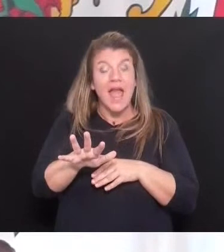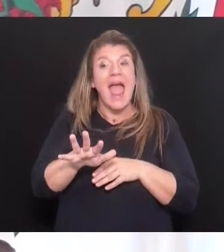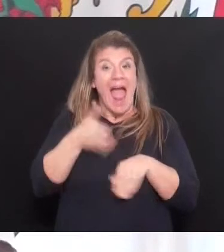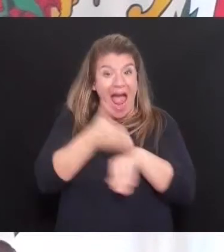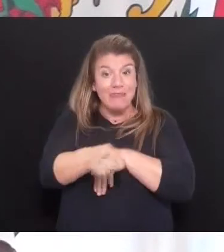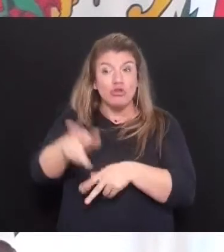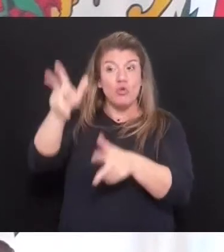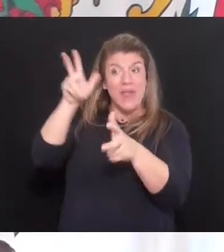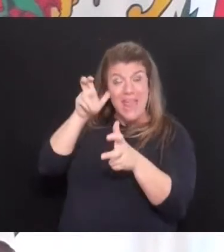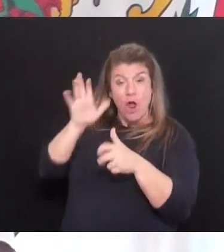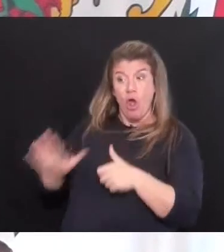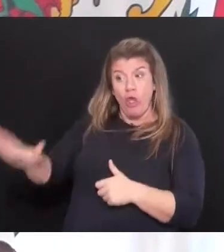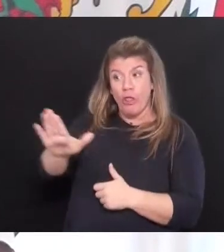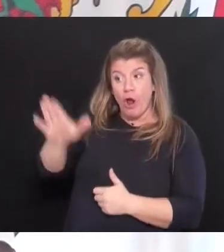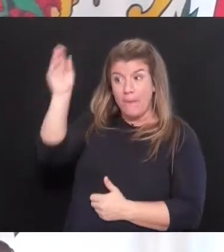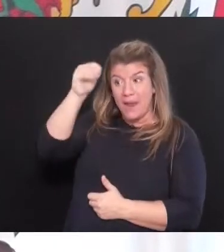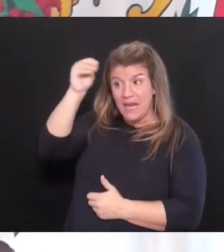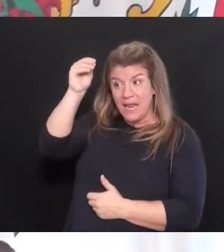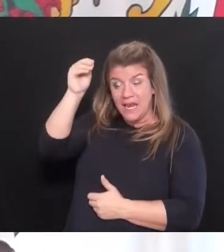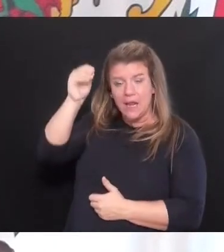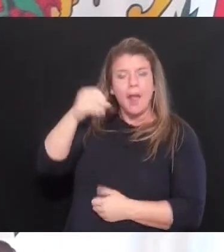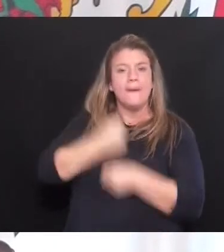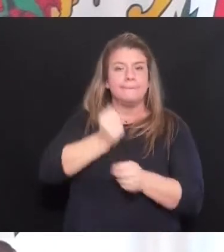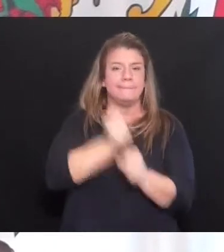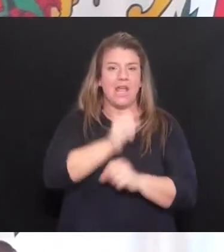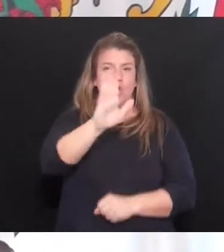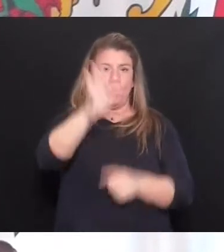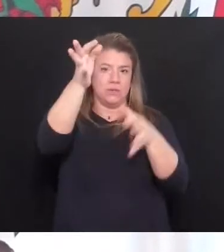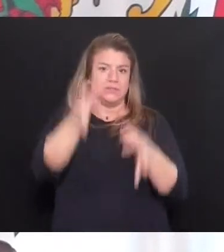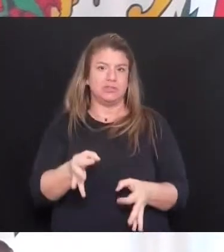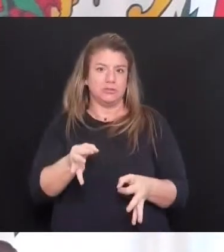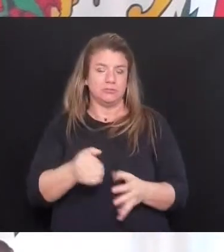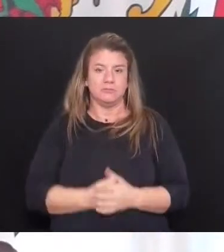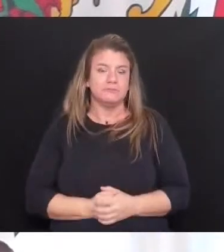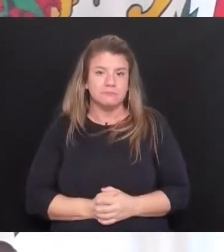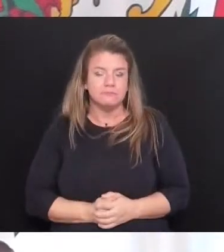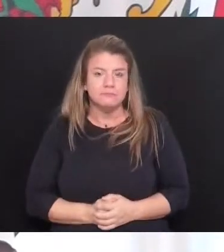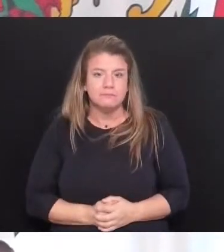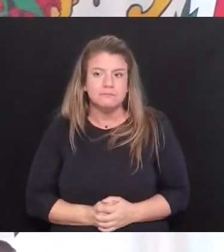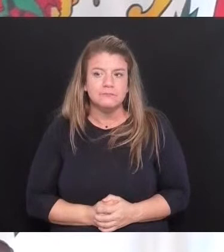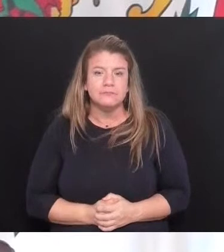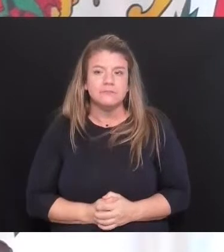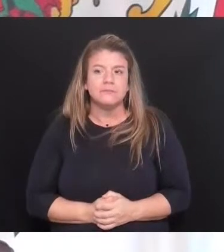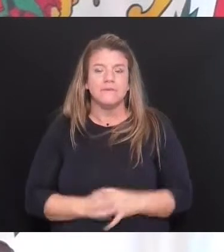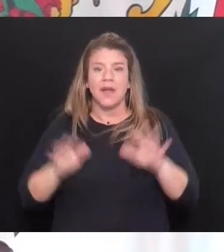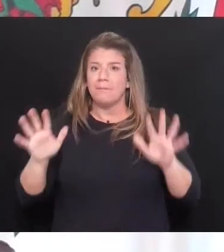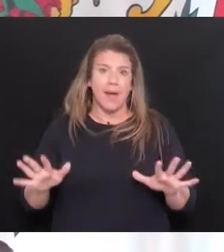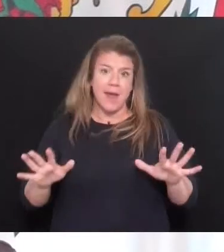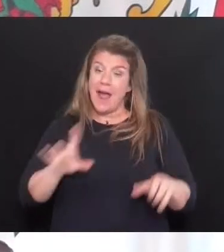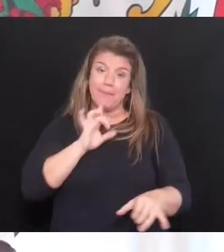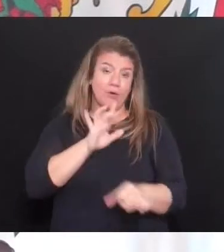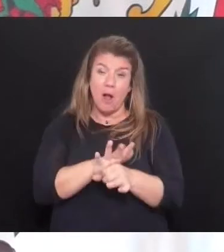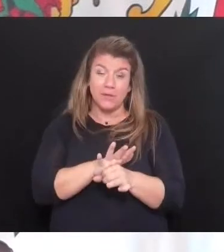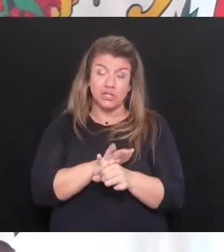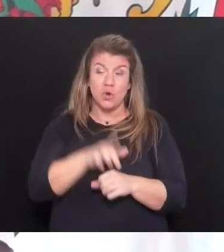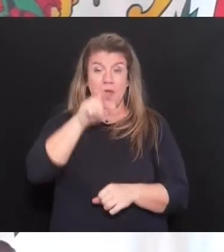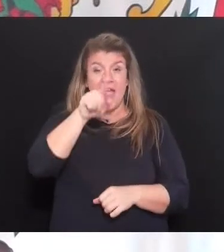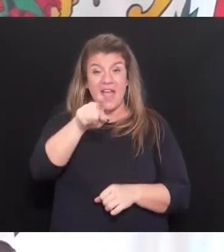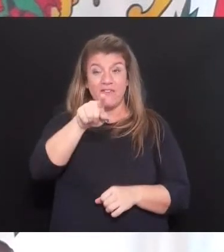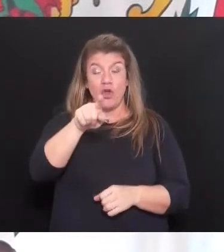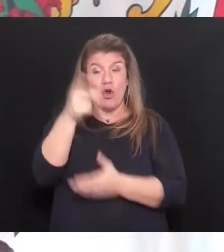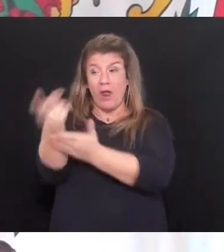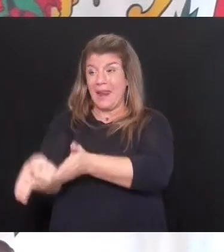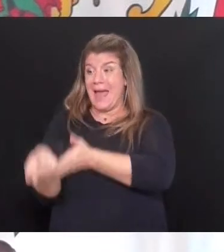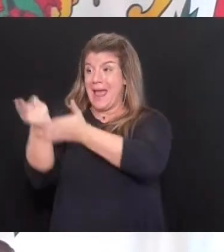decision. And then make your decision. But for crying out loud, I'll promise you, if you're laying out there in the